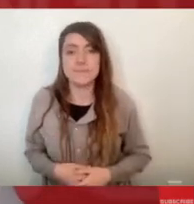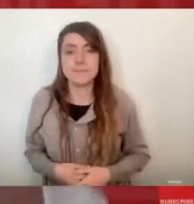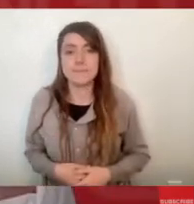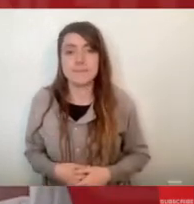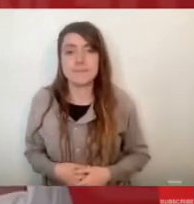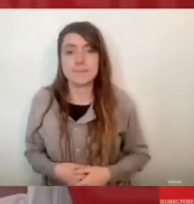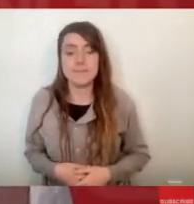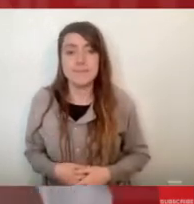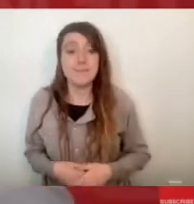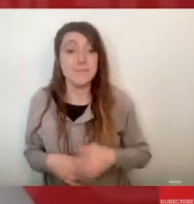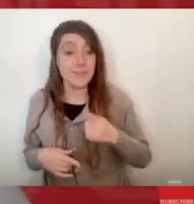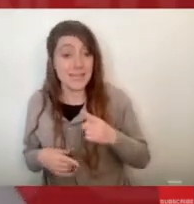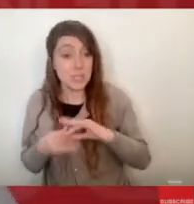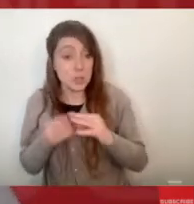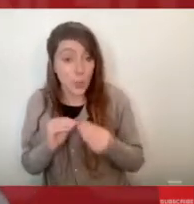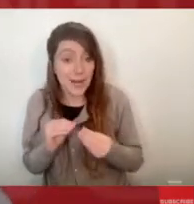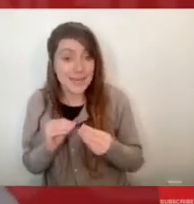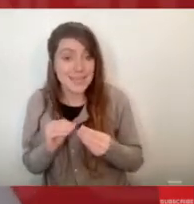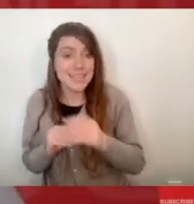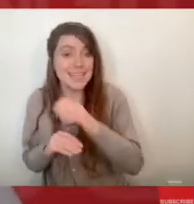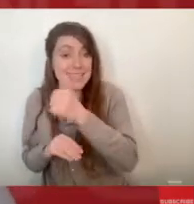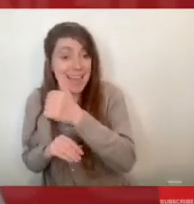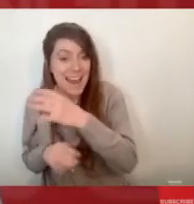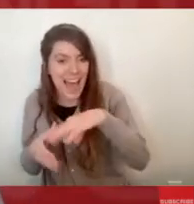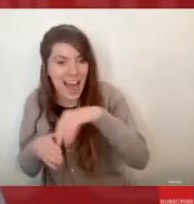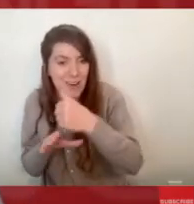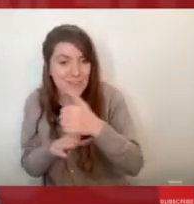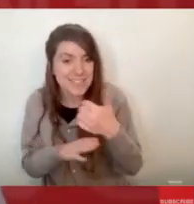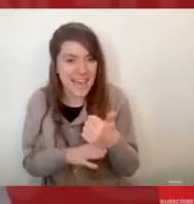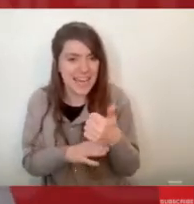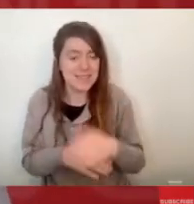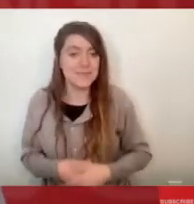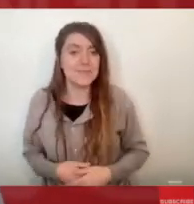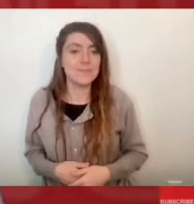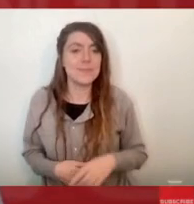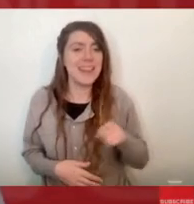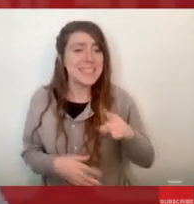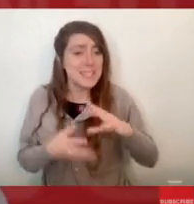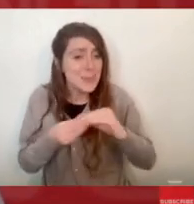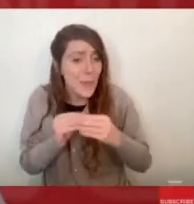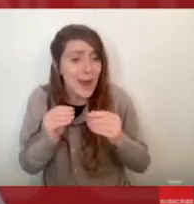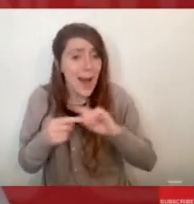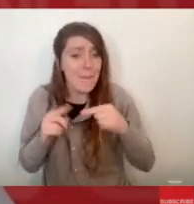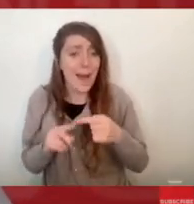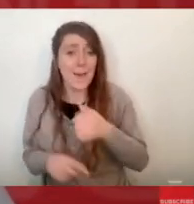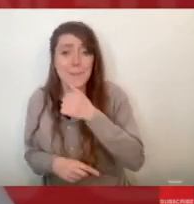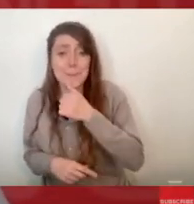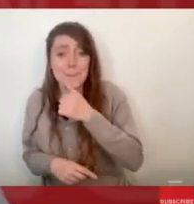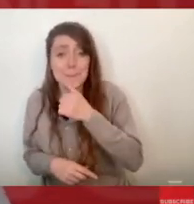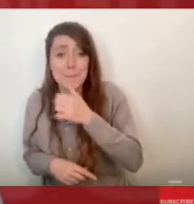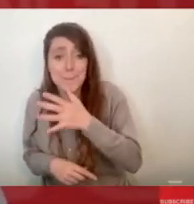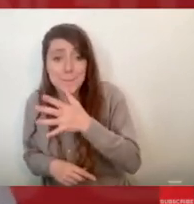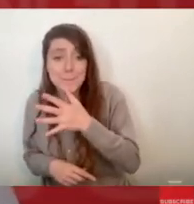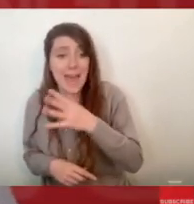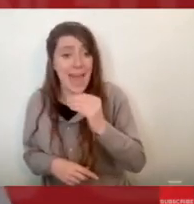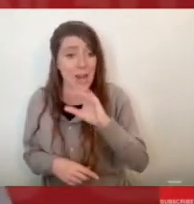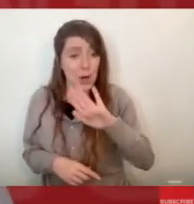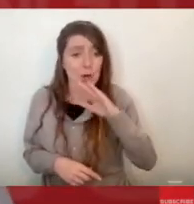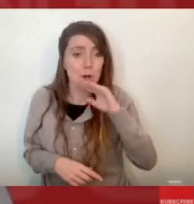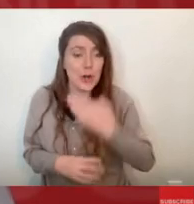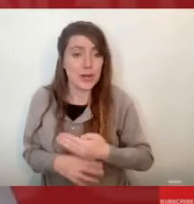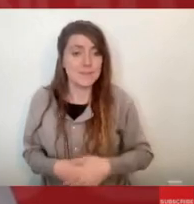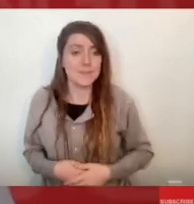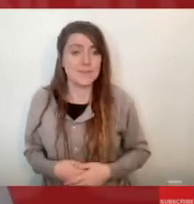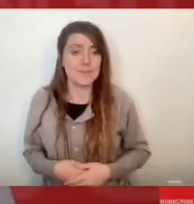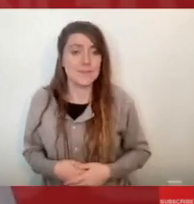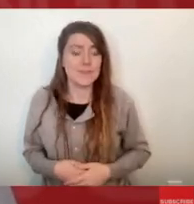Today's story getting a 10 out of 10, a mother-daughter duo going viral for one small act of kindness. They had an enormous impact. Taylor Dinelli